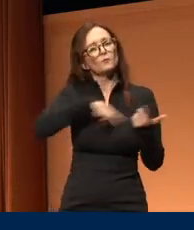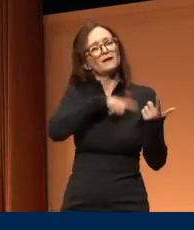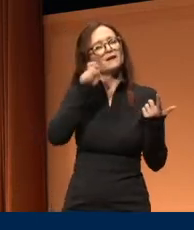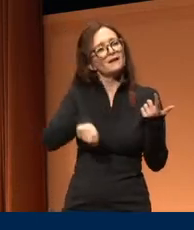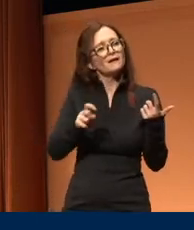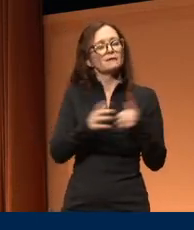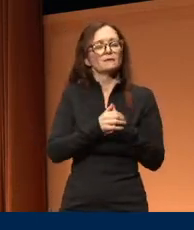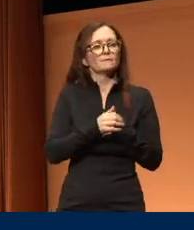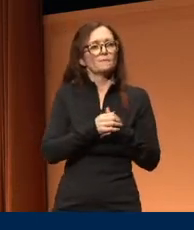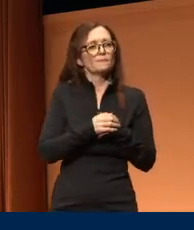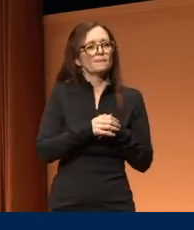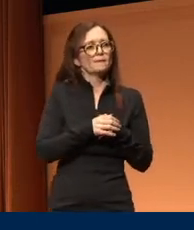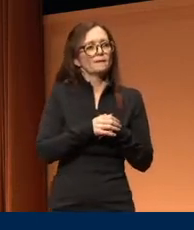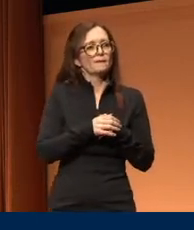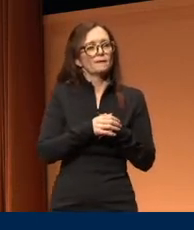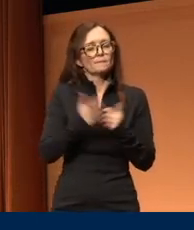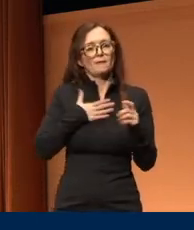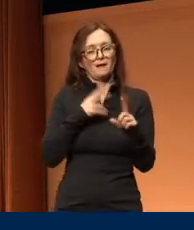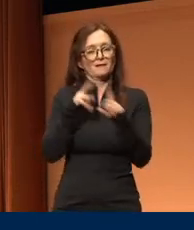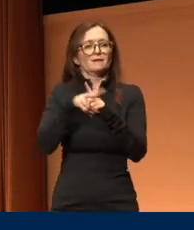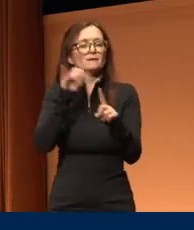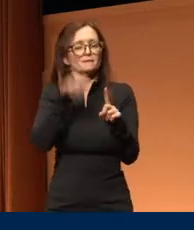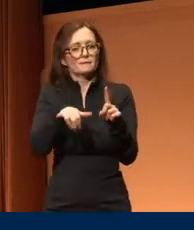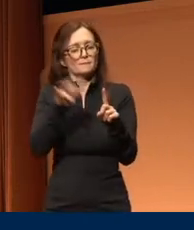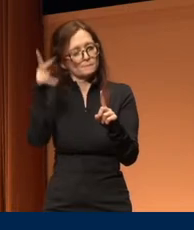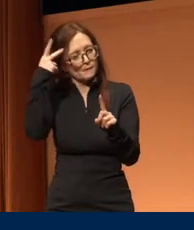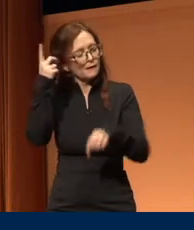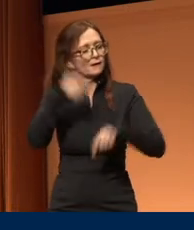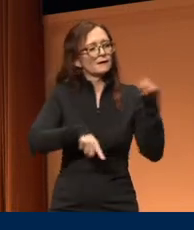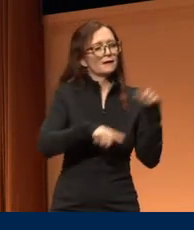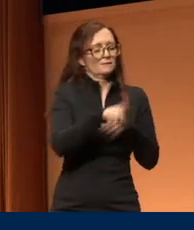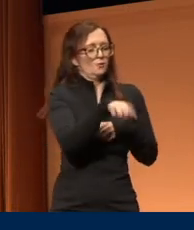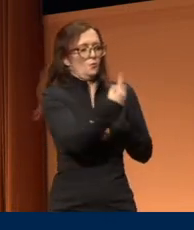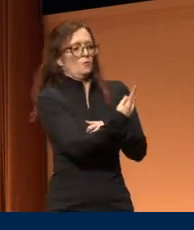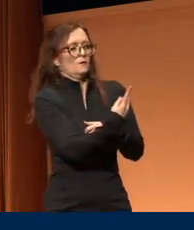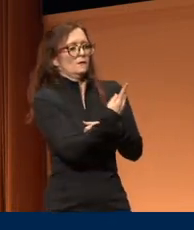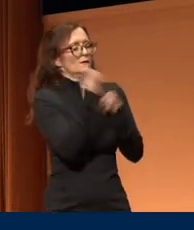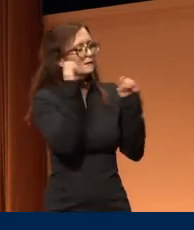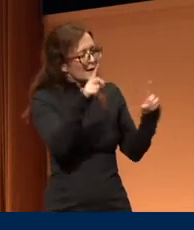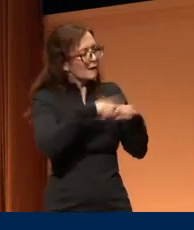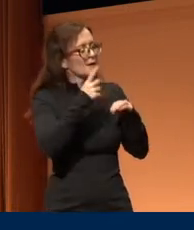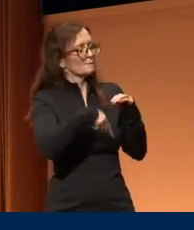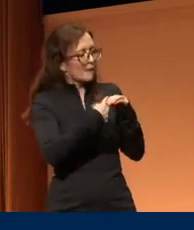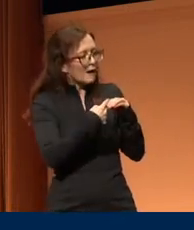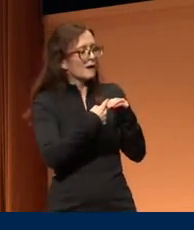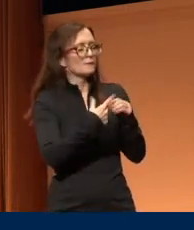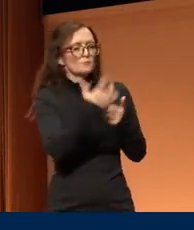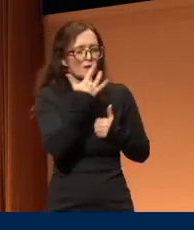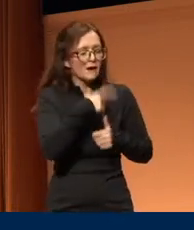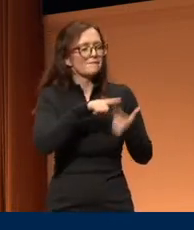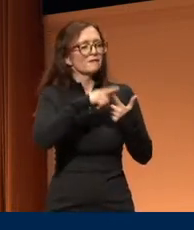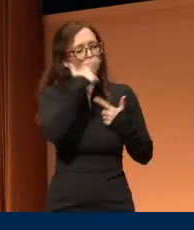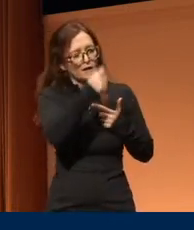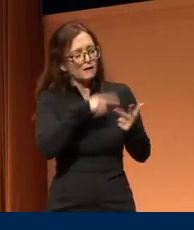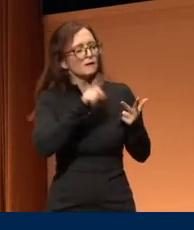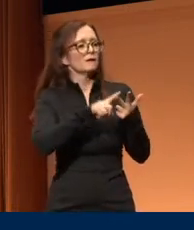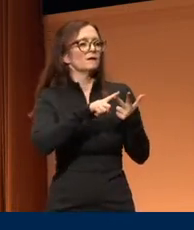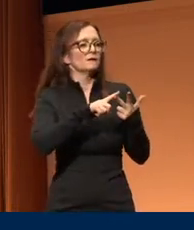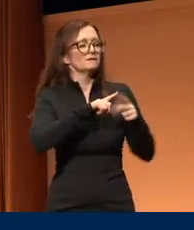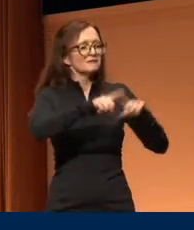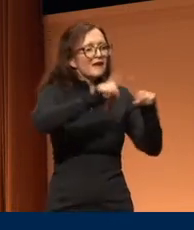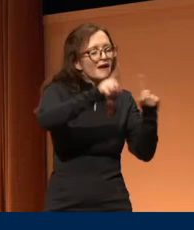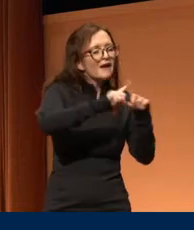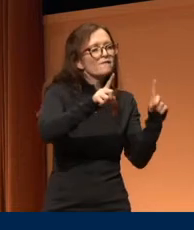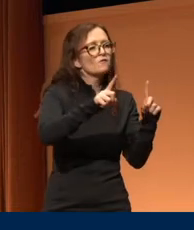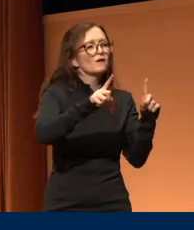it. My claim was in part that politics cannot just be about the adjudication of conflicting preferences, interests, and fundamental differences